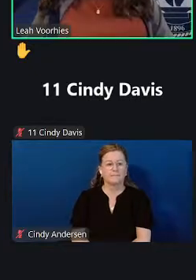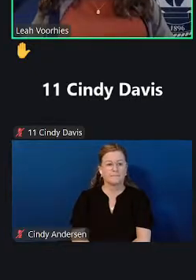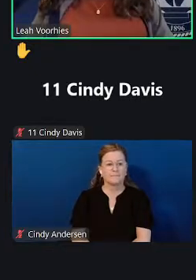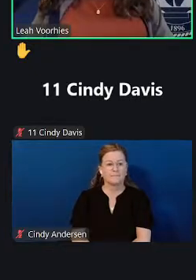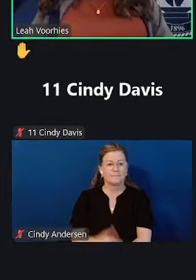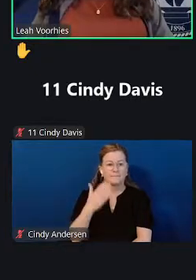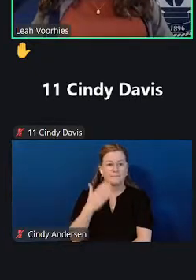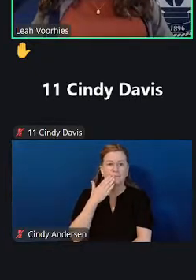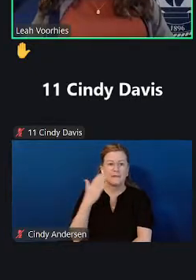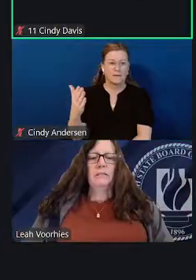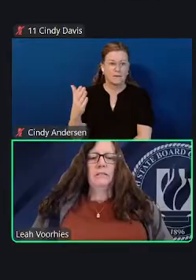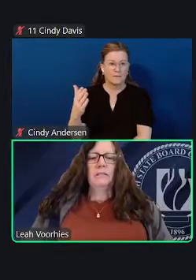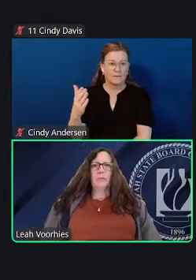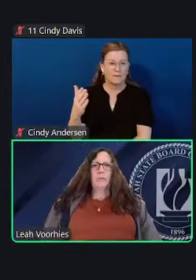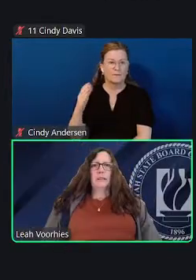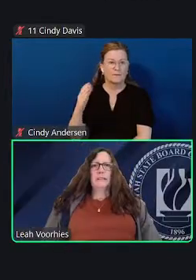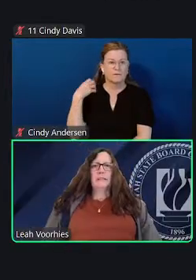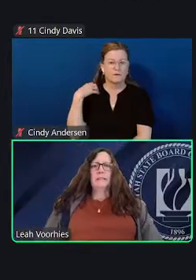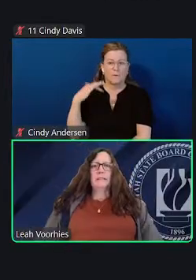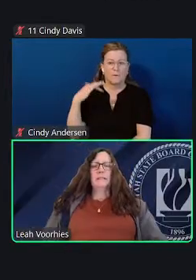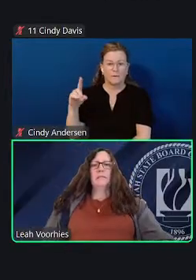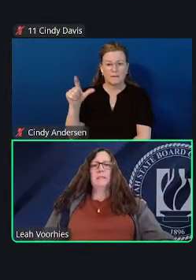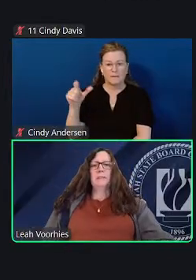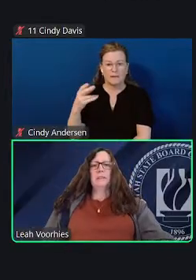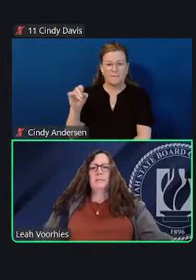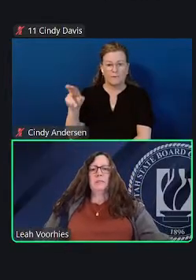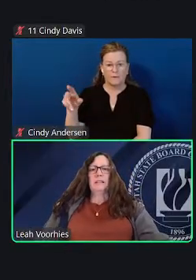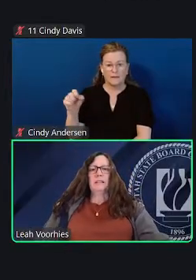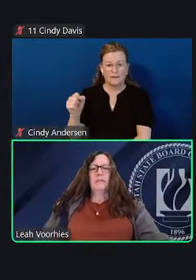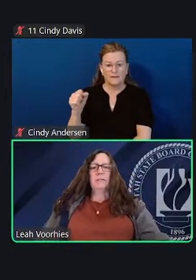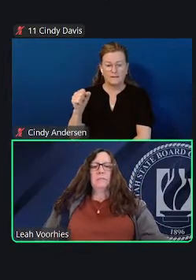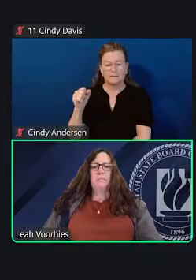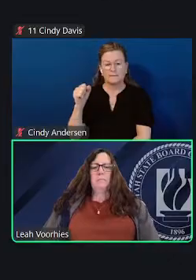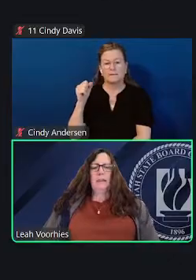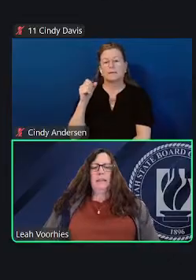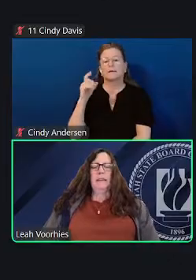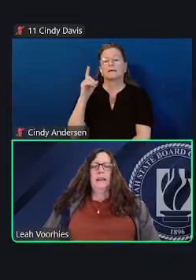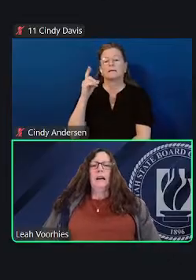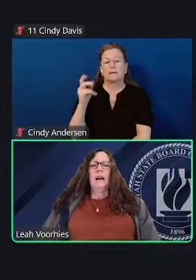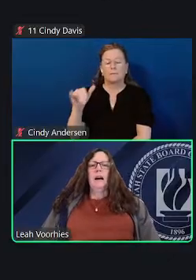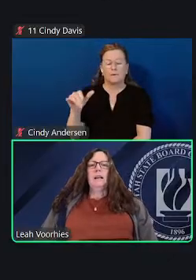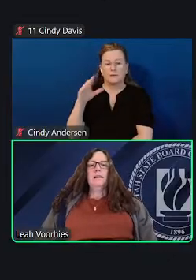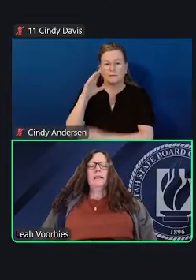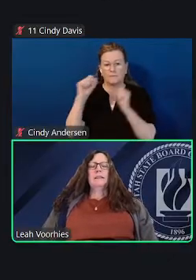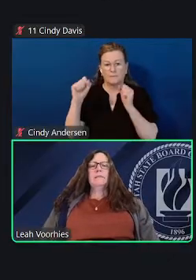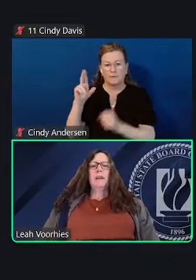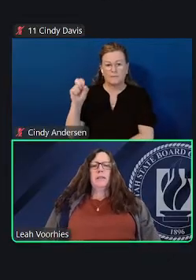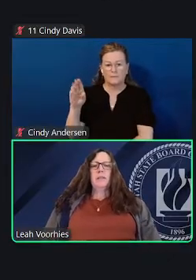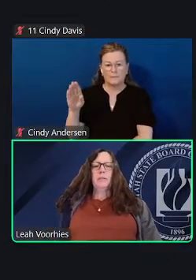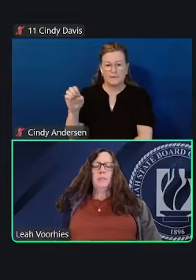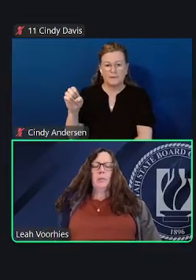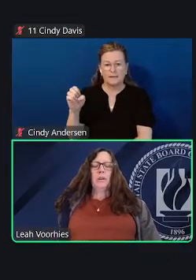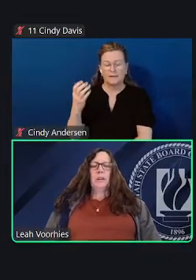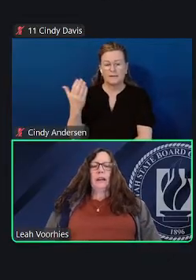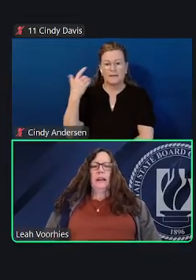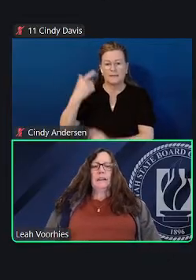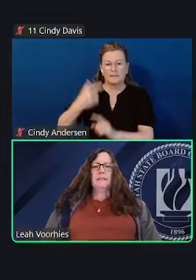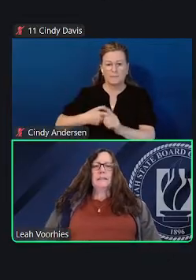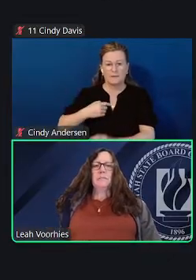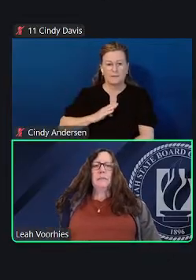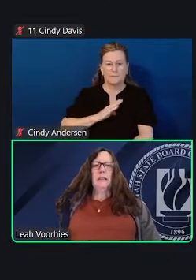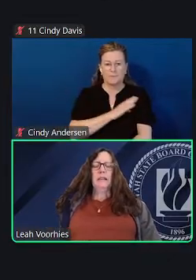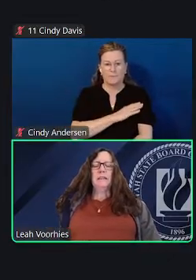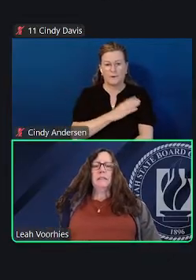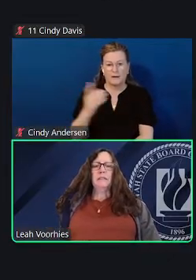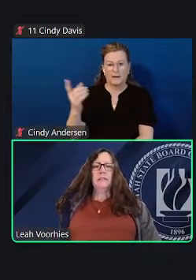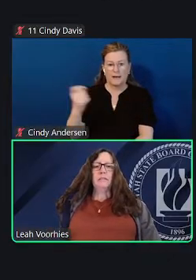Thank you. Chair Wood, Leah Voorhees, Deputy Superintendent USBE. Last month, the board